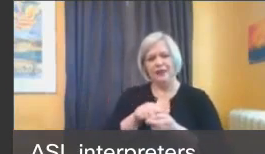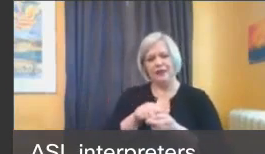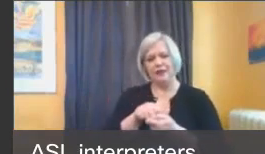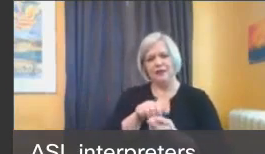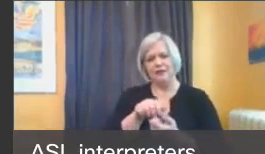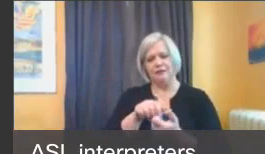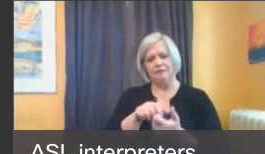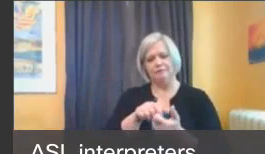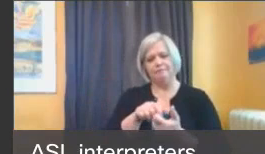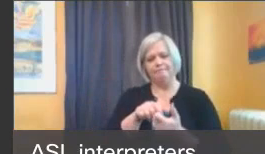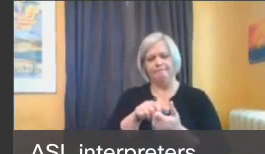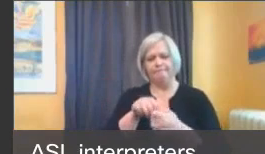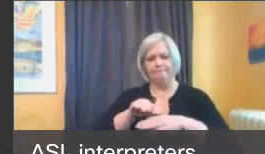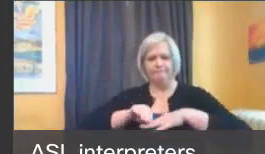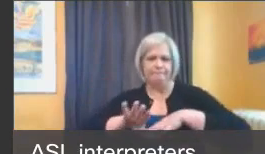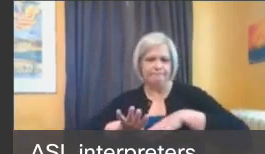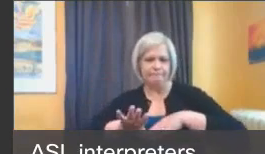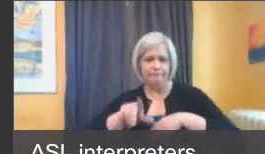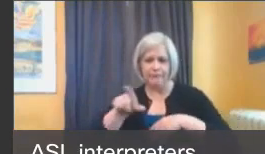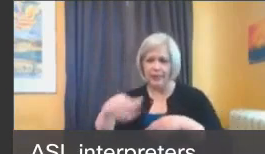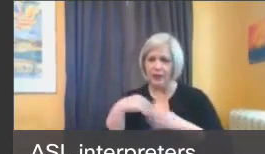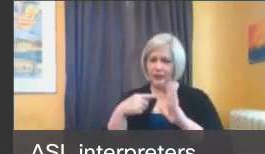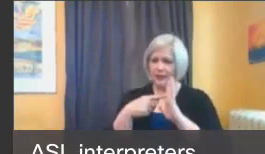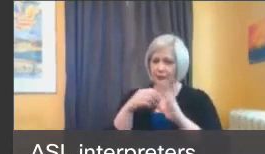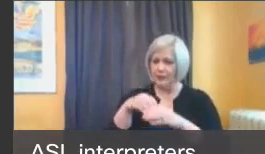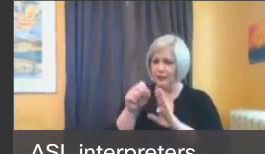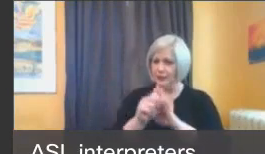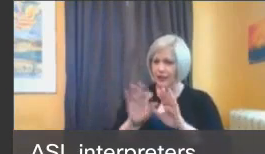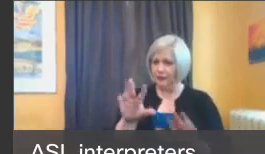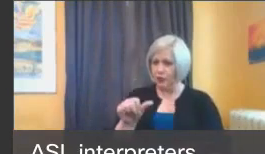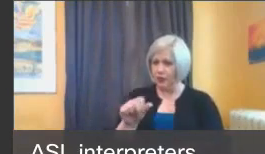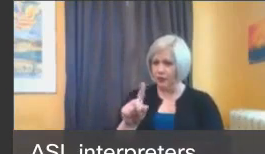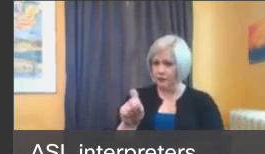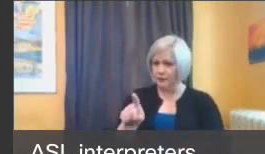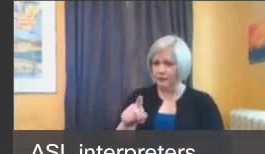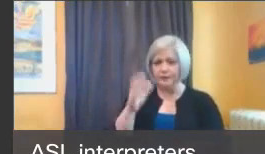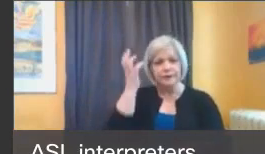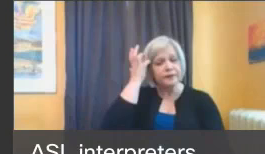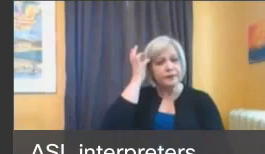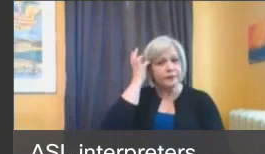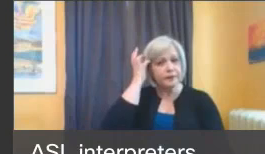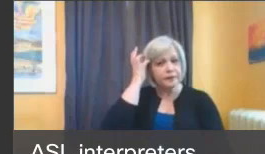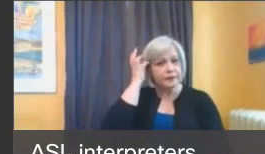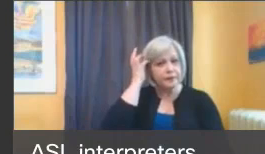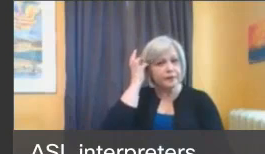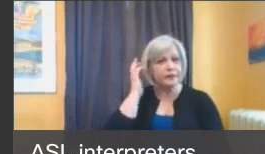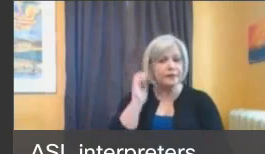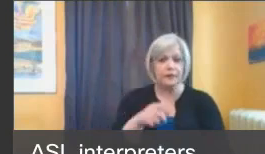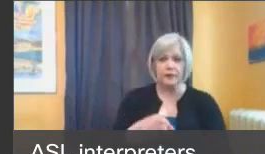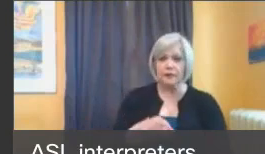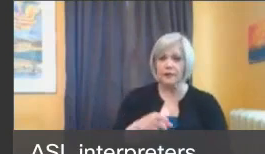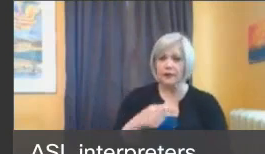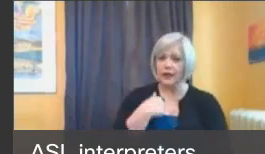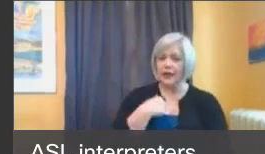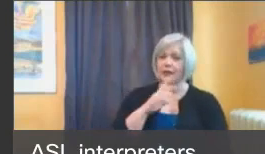that you have examples of in the state of Florida? So I'll speak more broadly, and then Mr. Scott